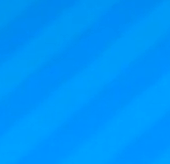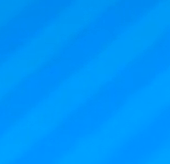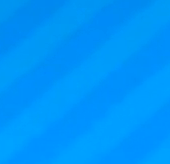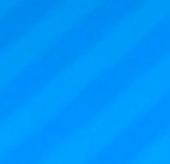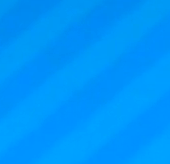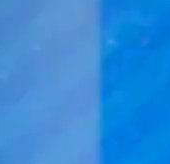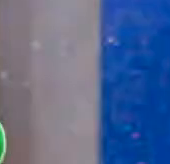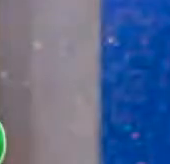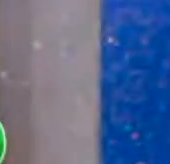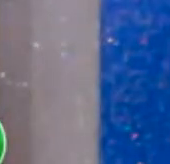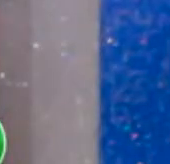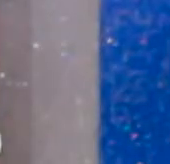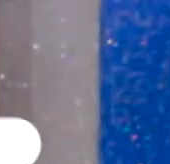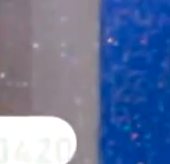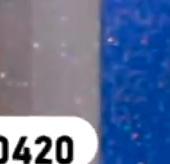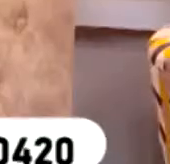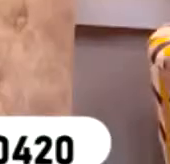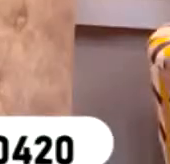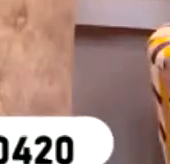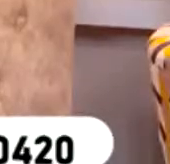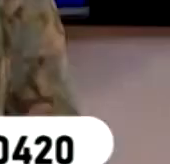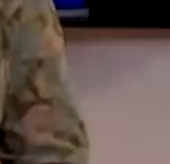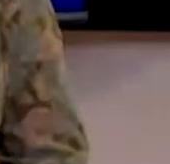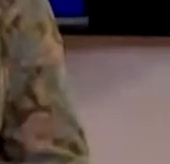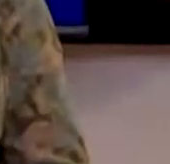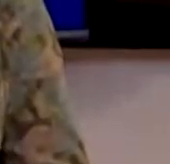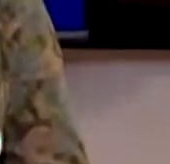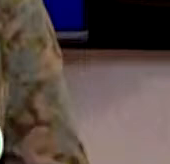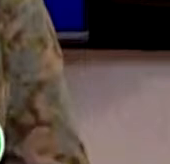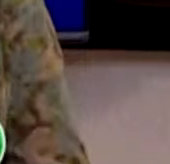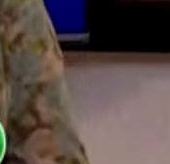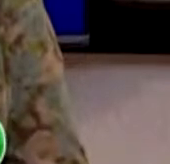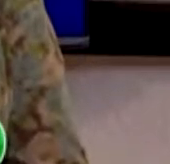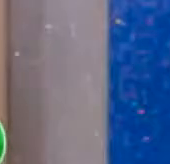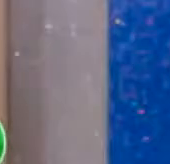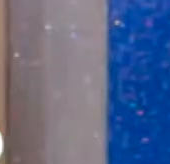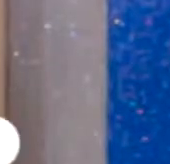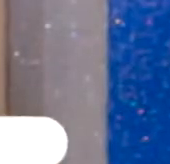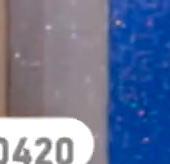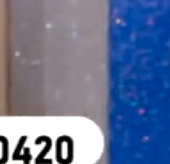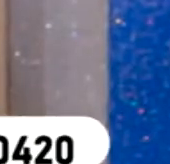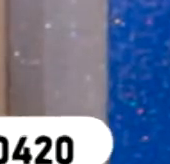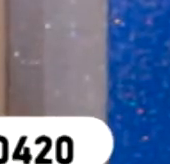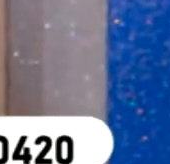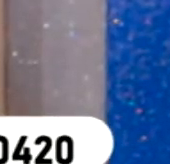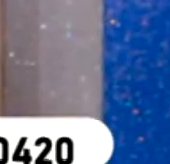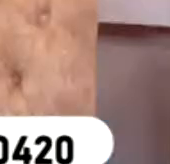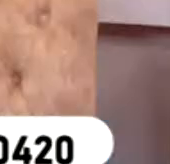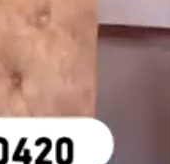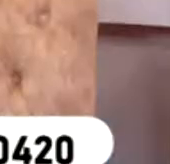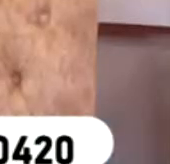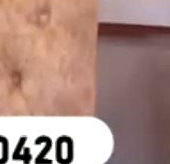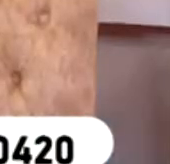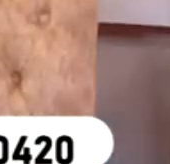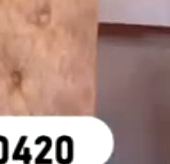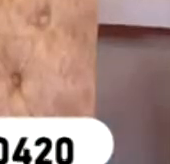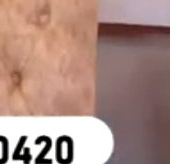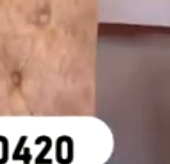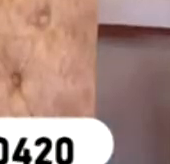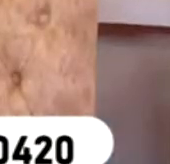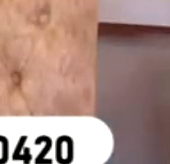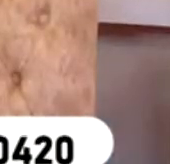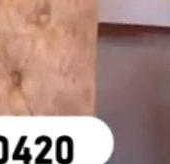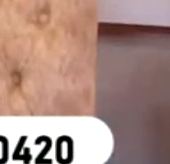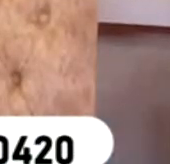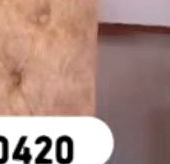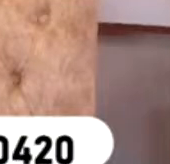Cheza Loto Moto. School fees mtoto imelipwa, lakini bado tunataka kuendelea throughout. Loto Moto